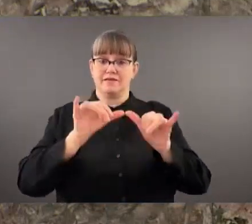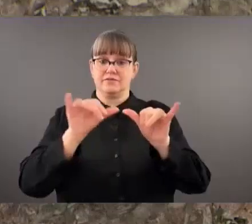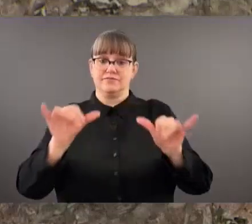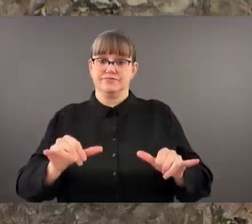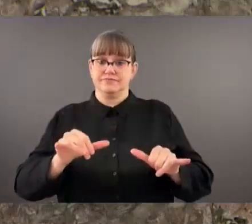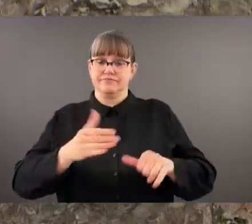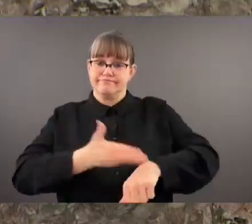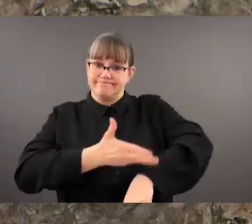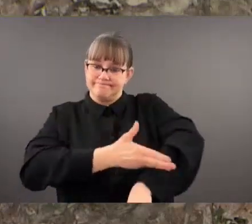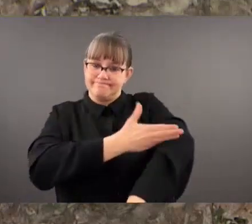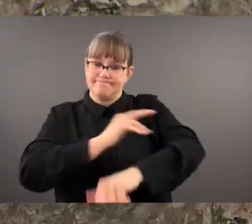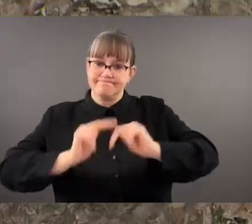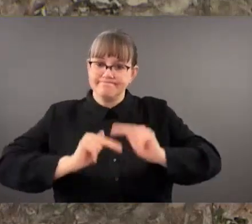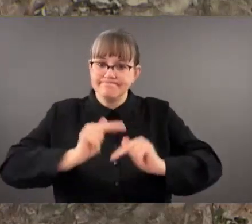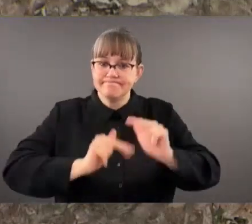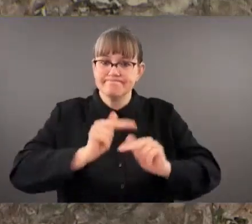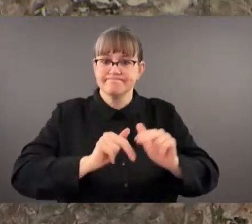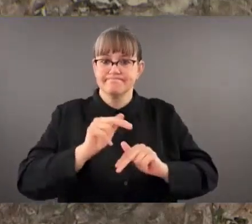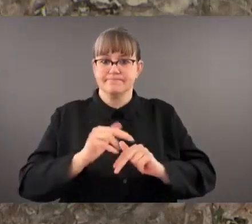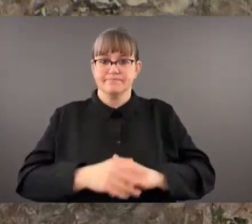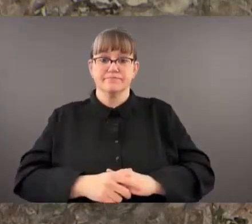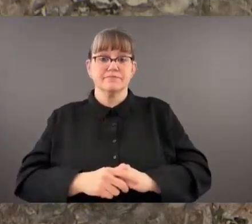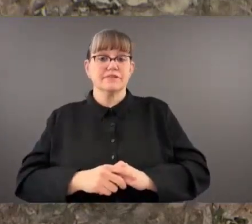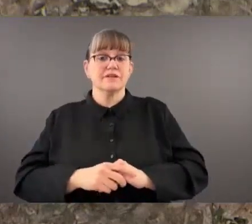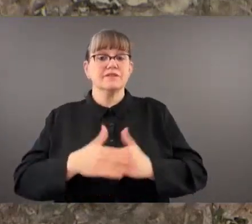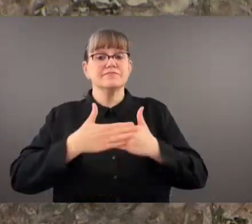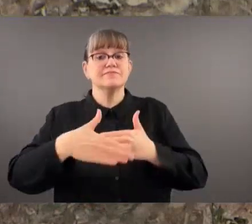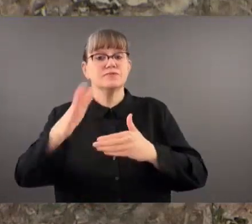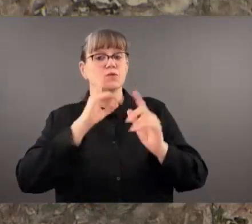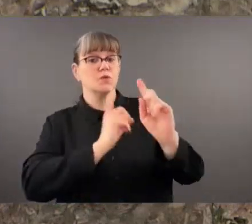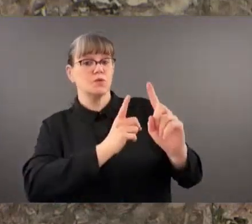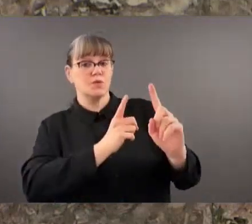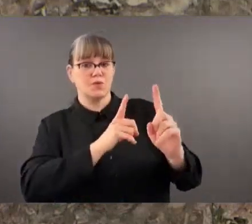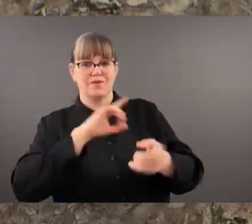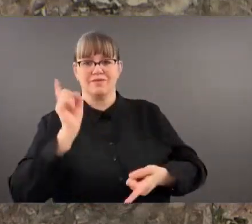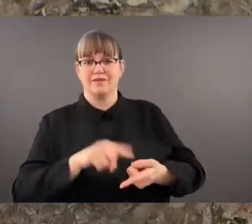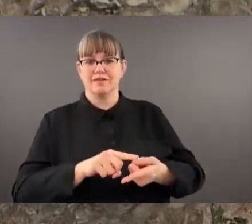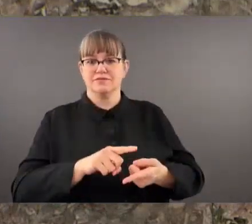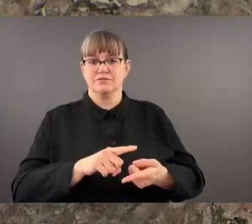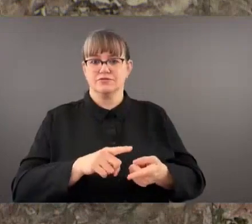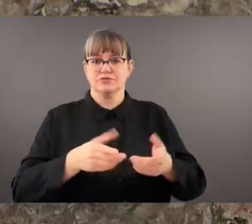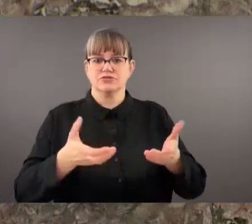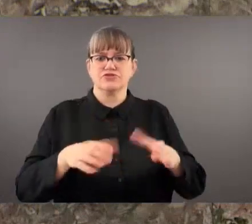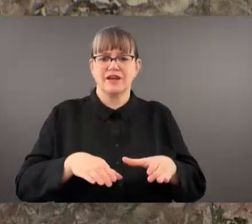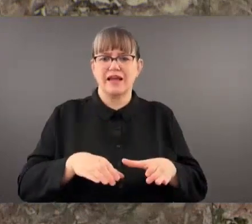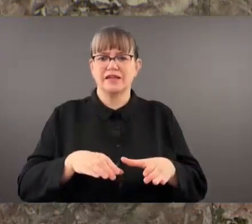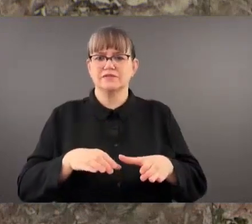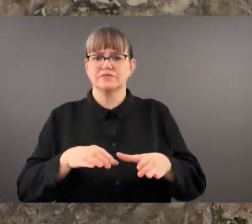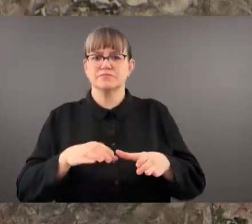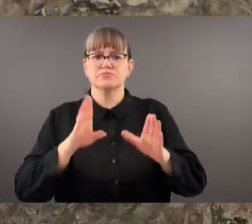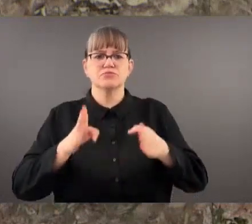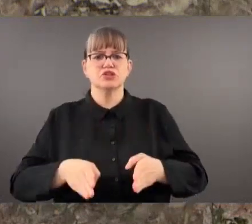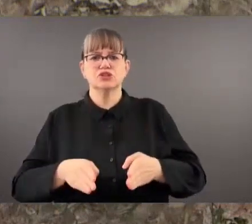to an emergency room for non-emergency care in the first place. Mr. Speaker, we're going to continue this work.